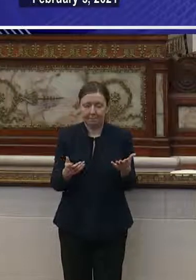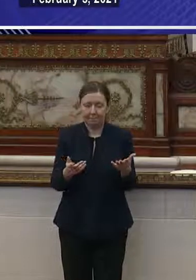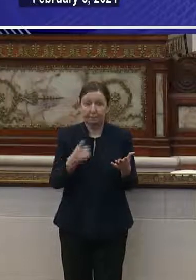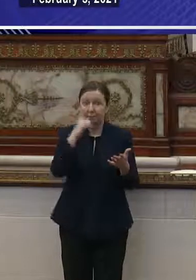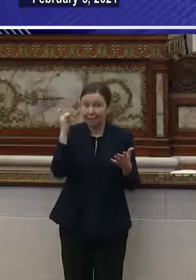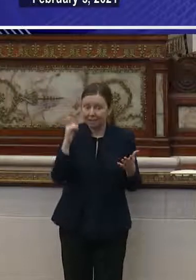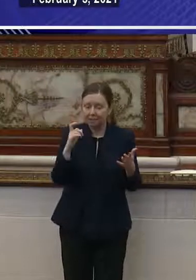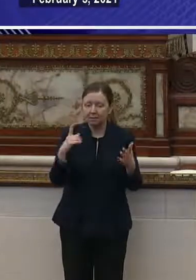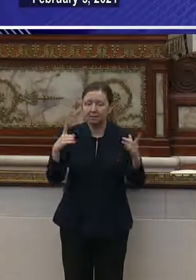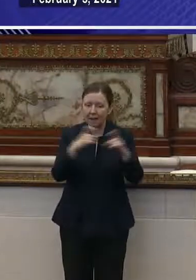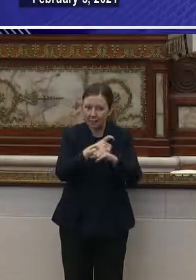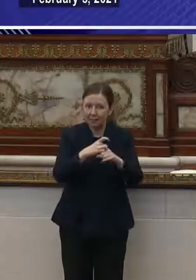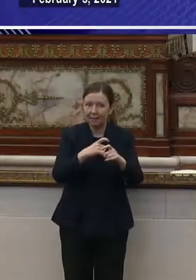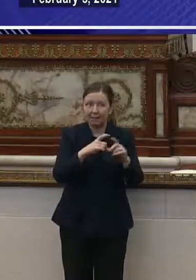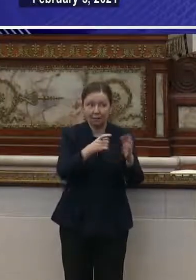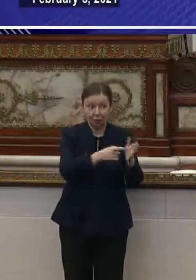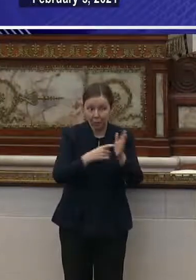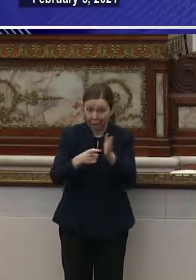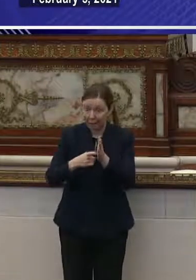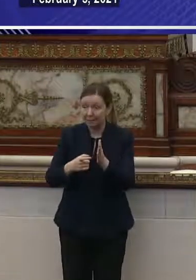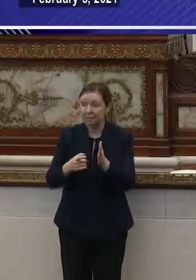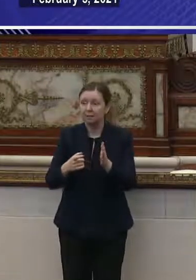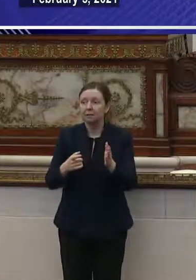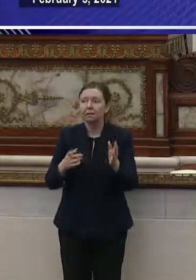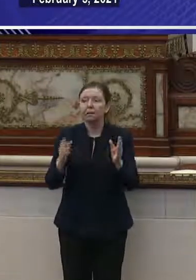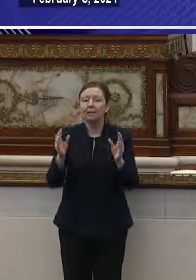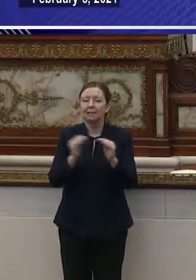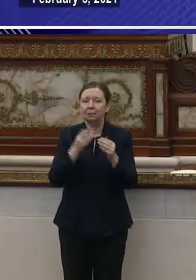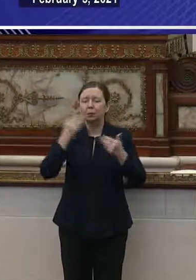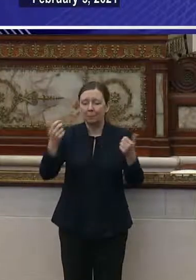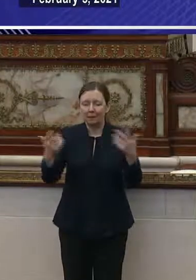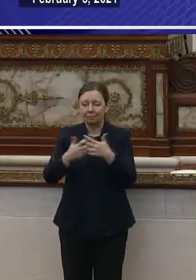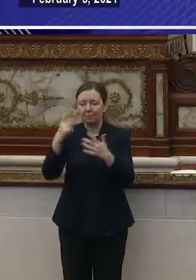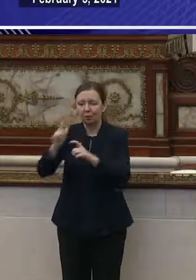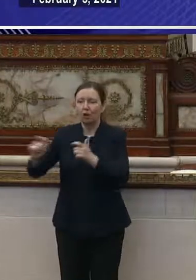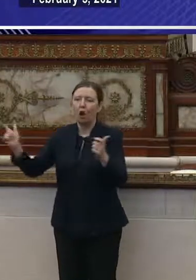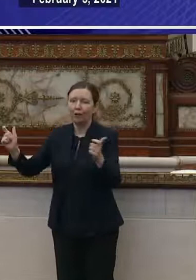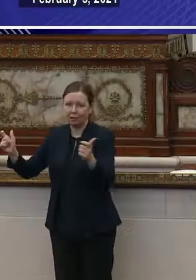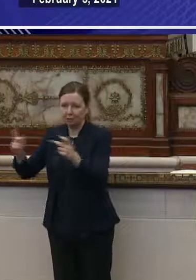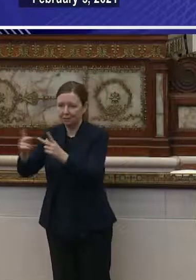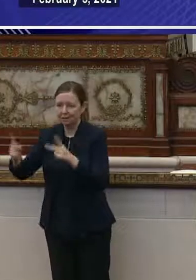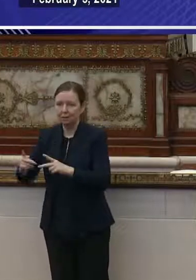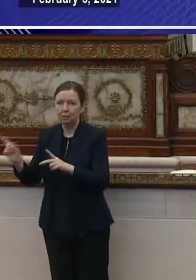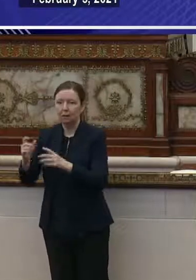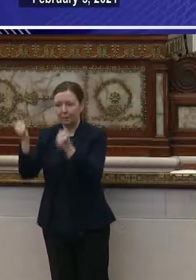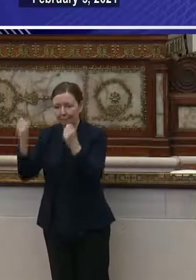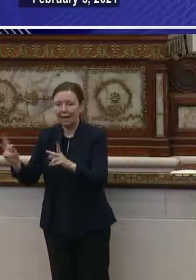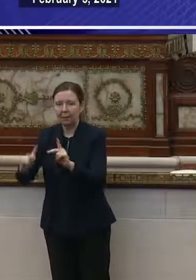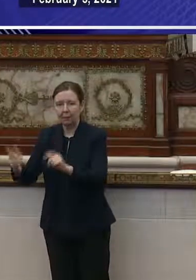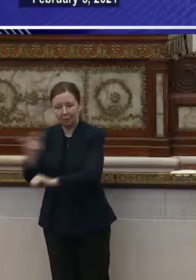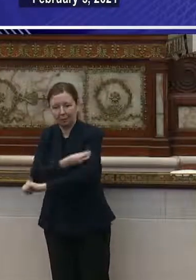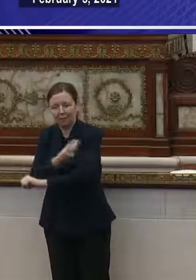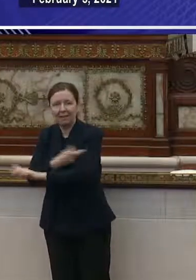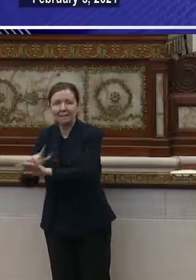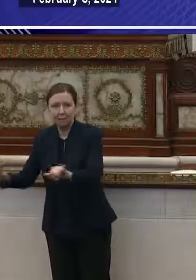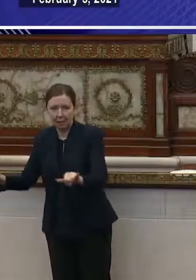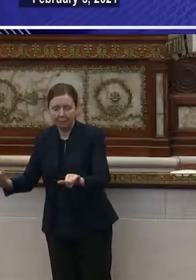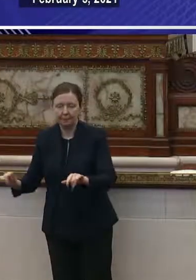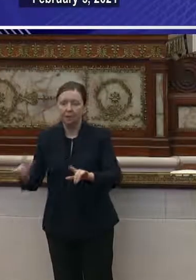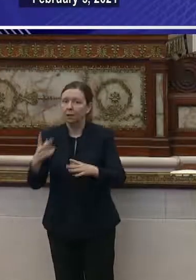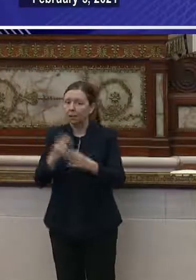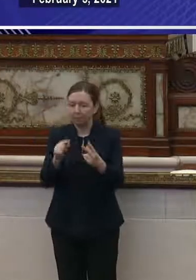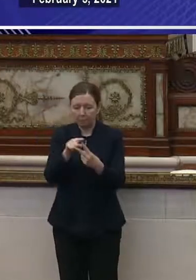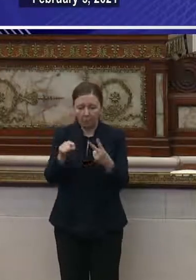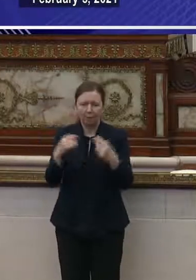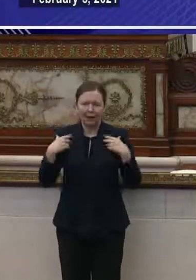Because of these complicated requirements, it really makes it much better suited for a large site where a number of people being vaccinated at the same time. But both of them have